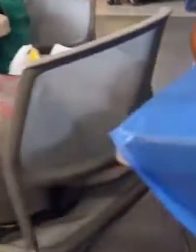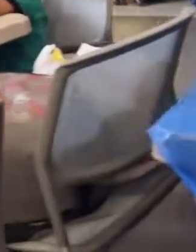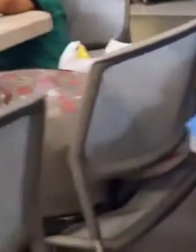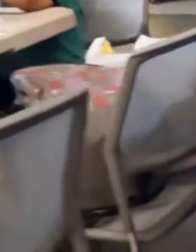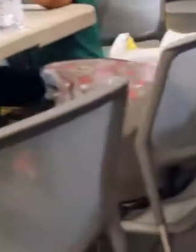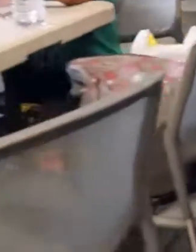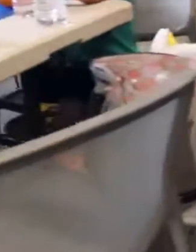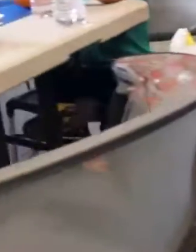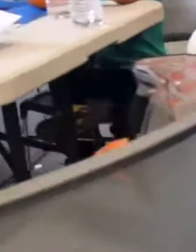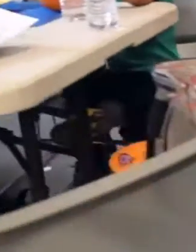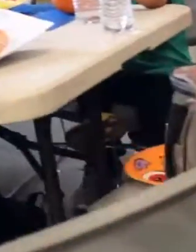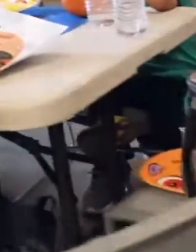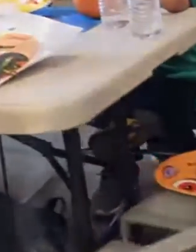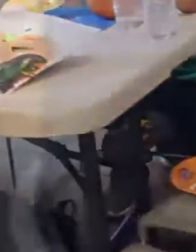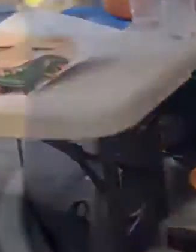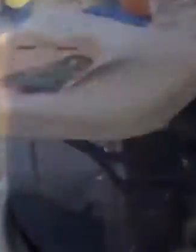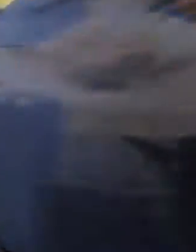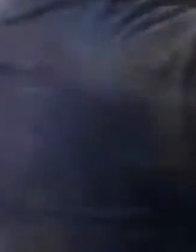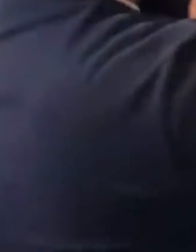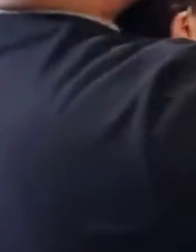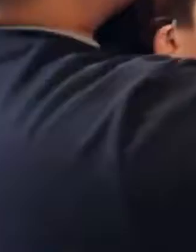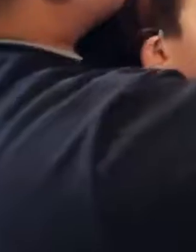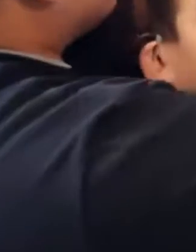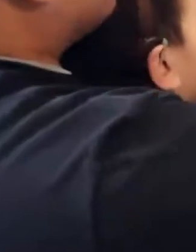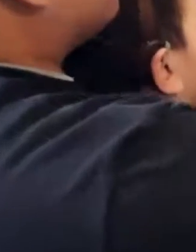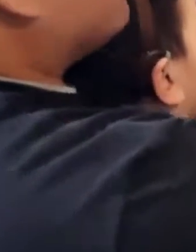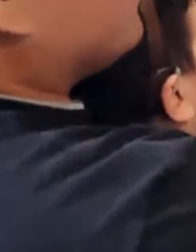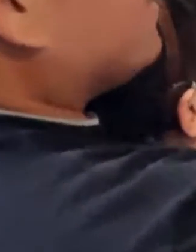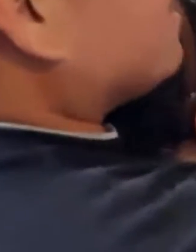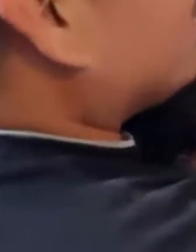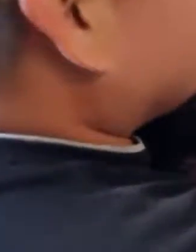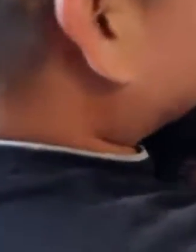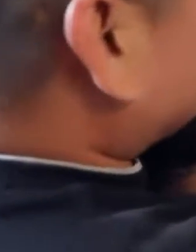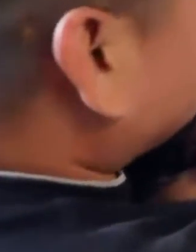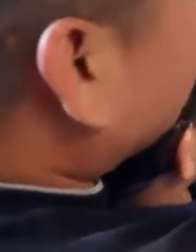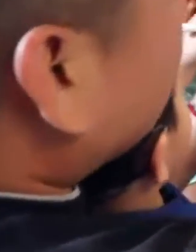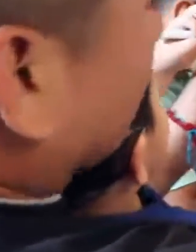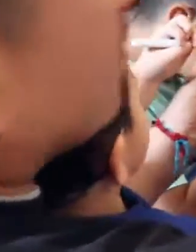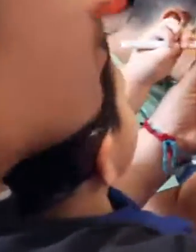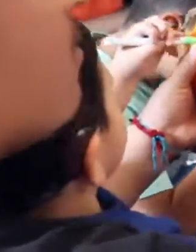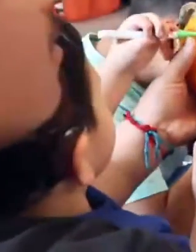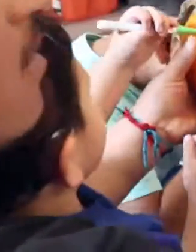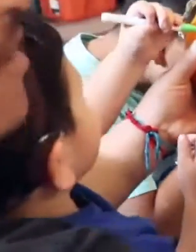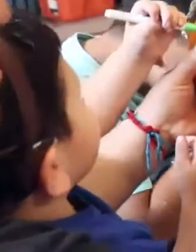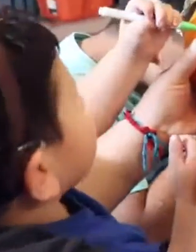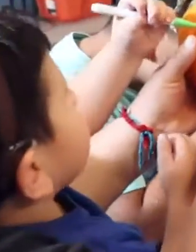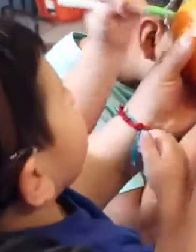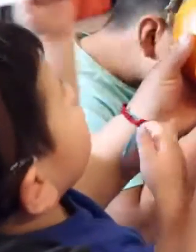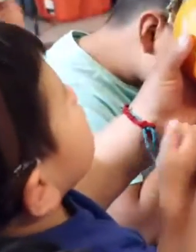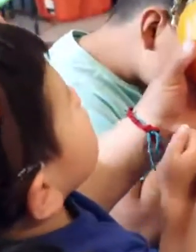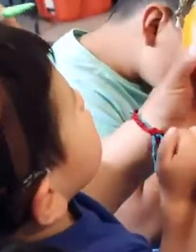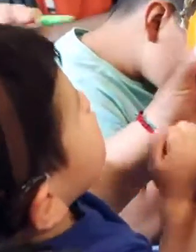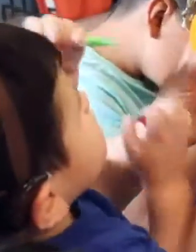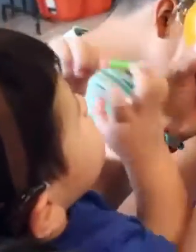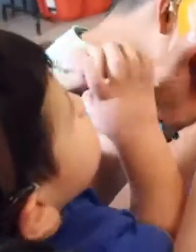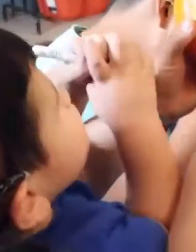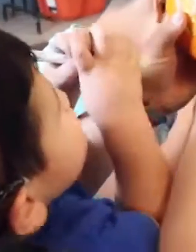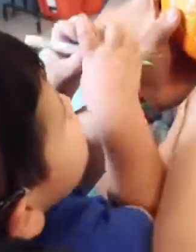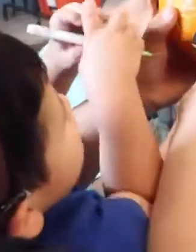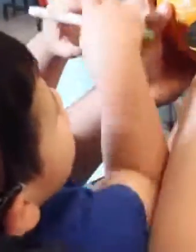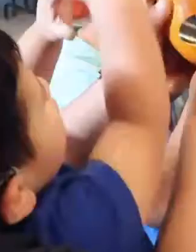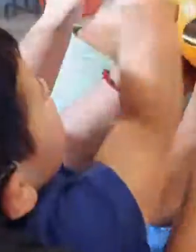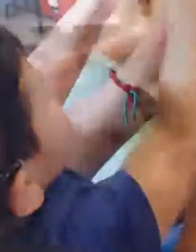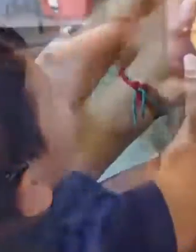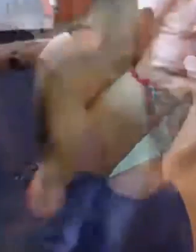One little girl excitedly hugs the woman next to her. Seated at tables, children decorate pumpkins with cutouts and markers.